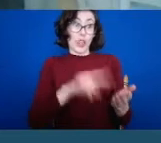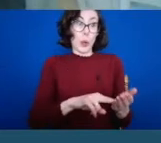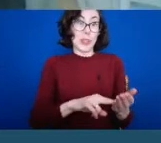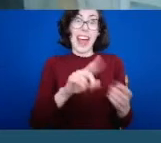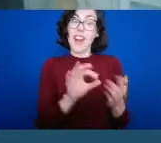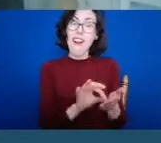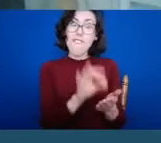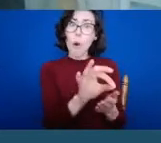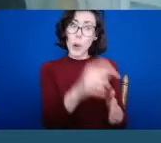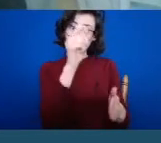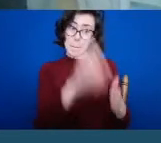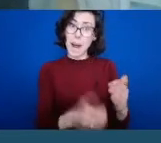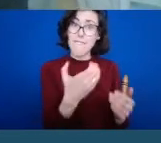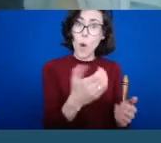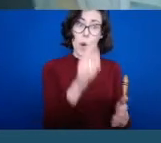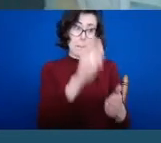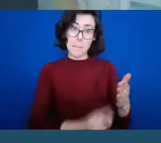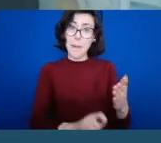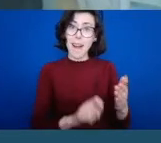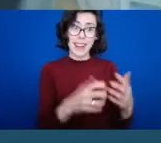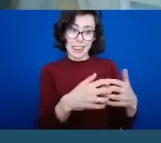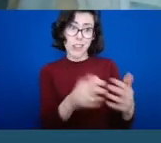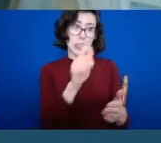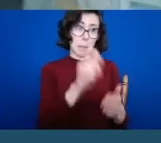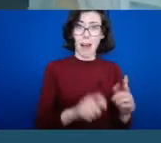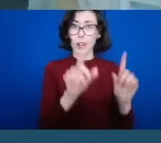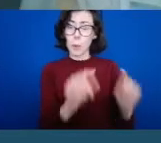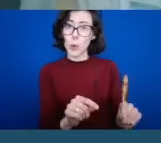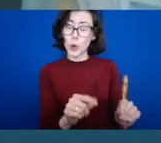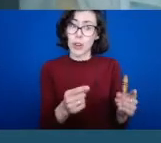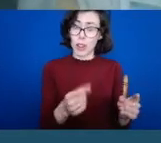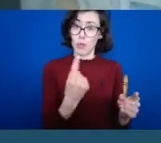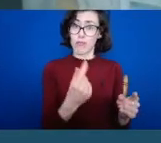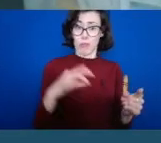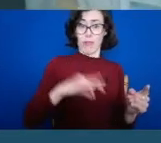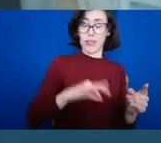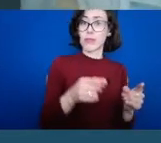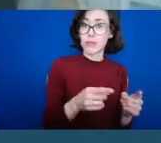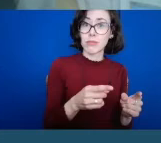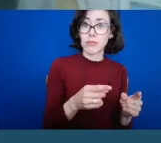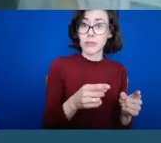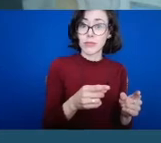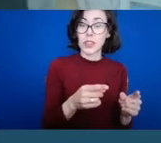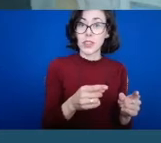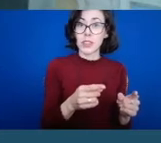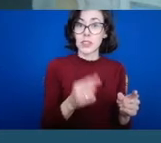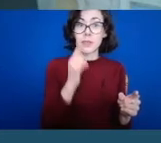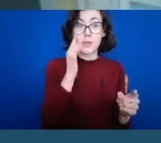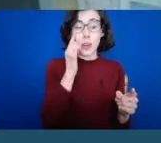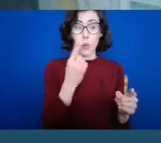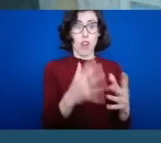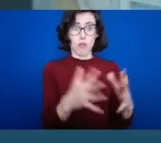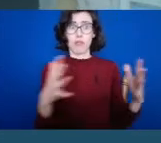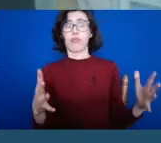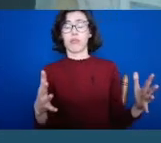sometimes the subscription is to access some of those services. That's one side of the story, and there's no doubt that we've seen a big growth in that space, and that we're